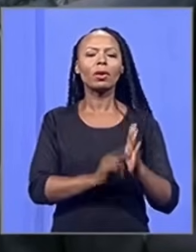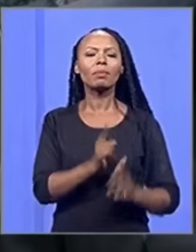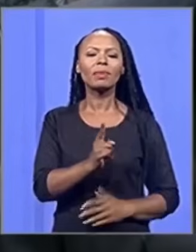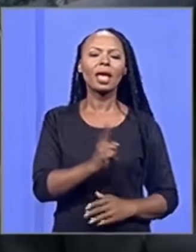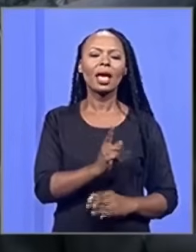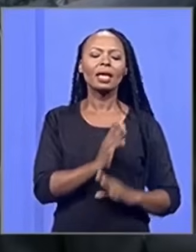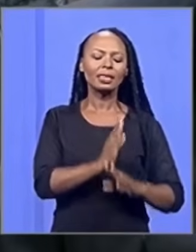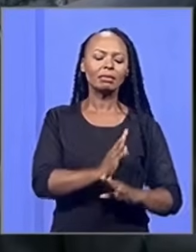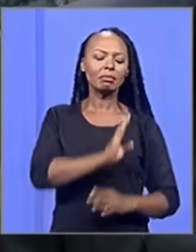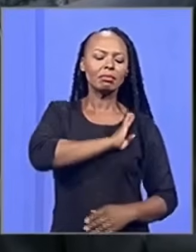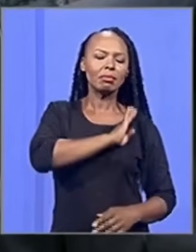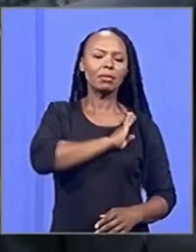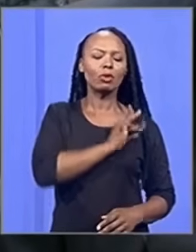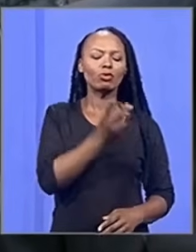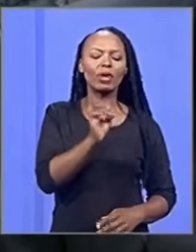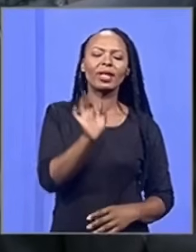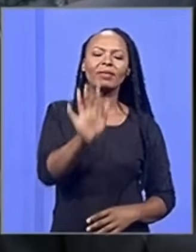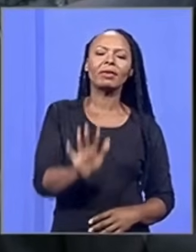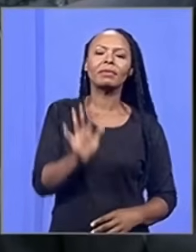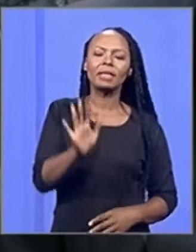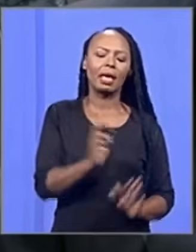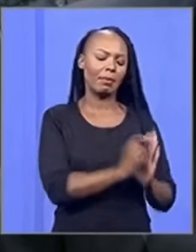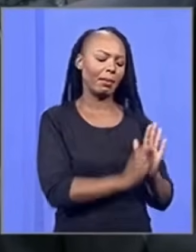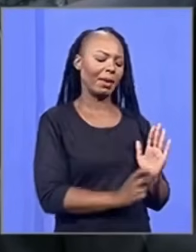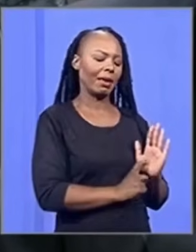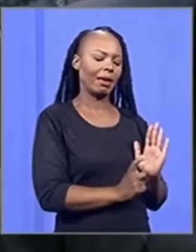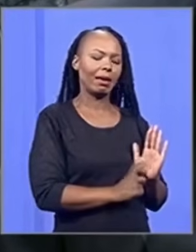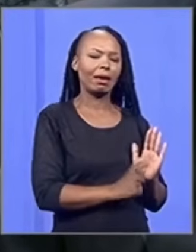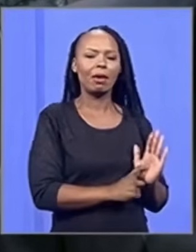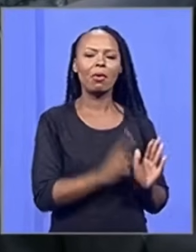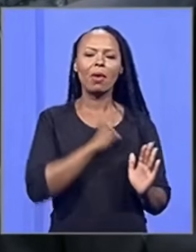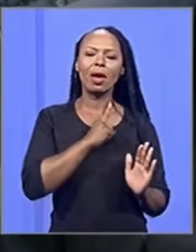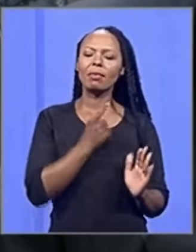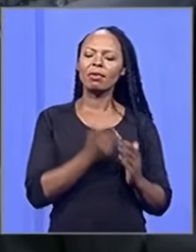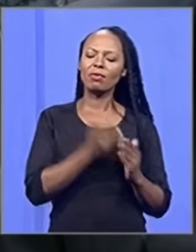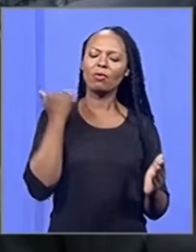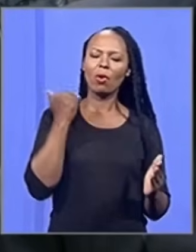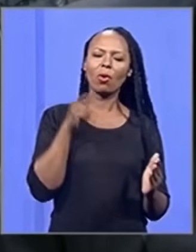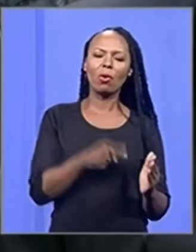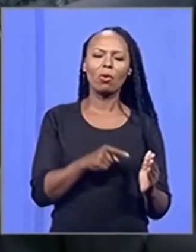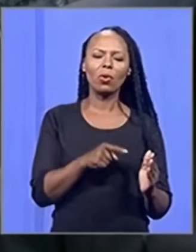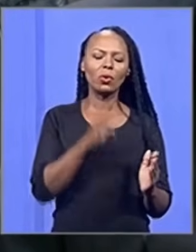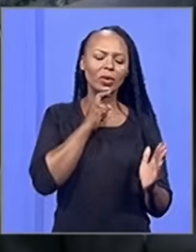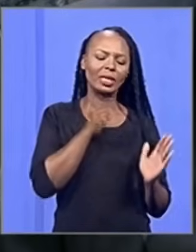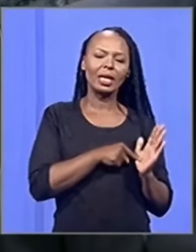2015, which we were never able to really actualize because, yes,